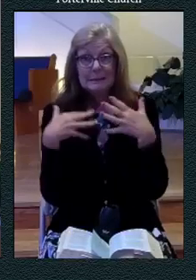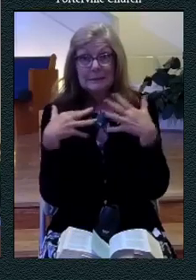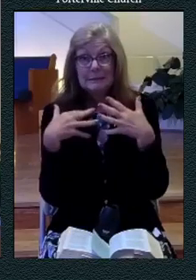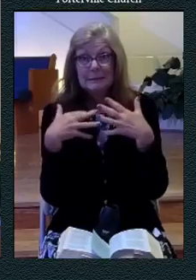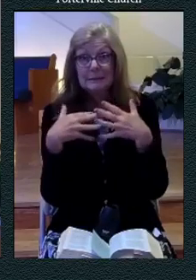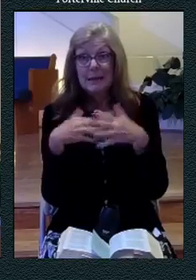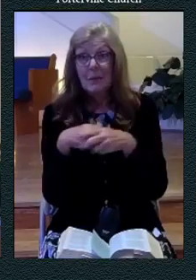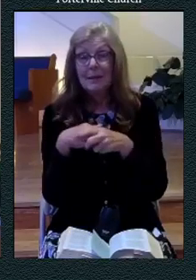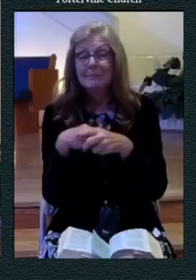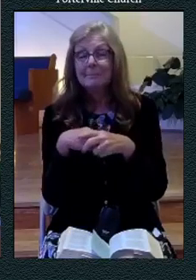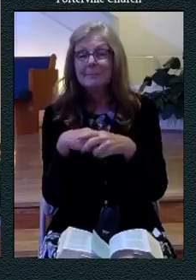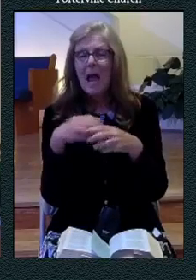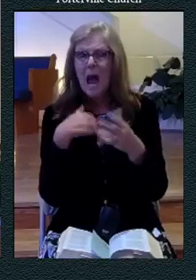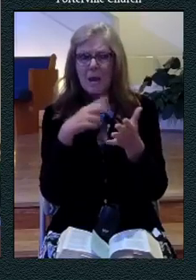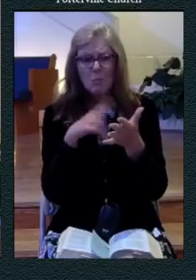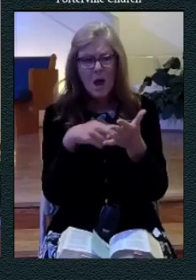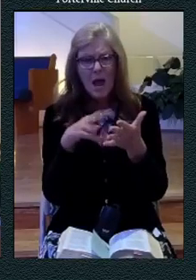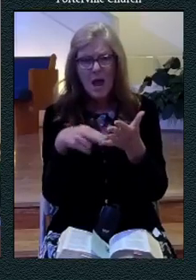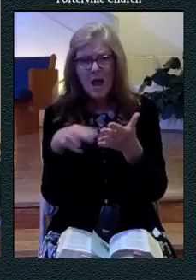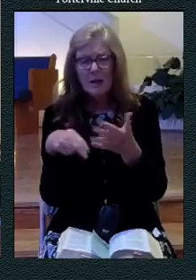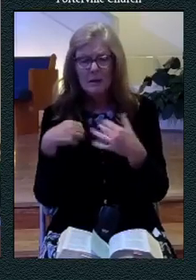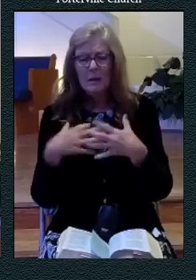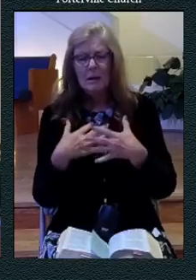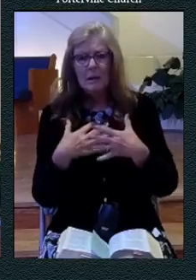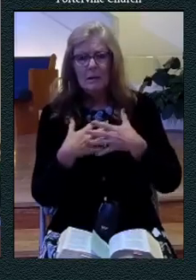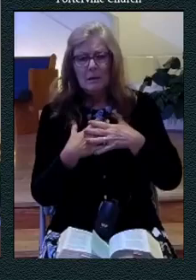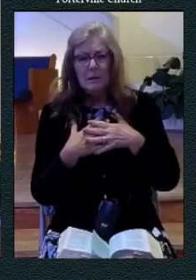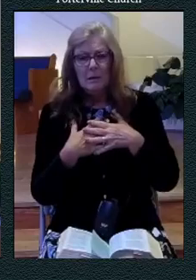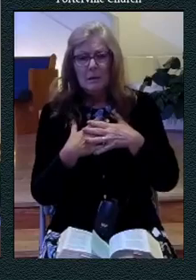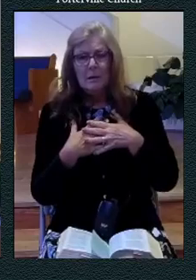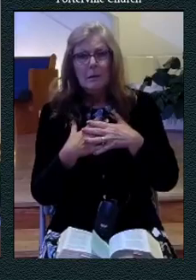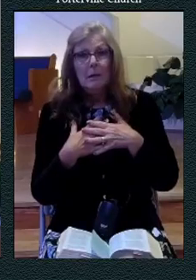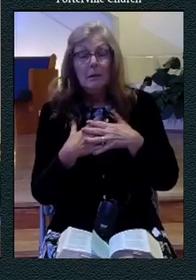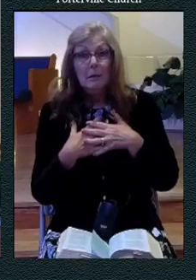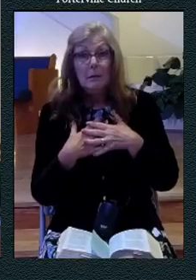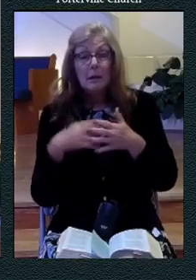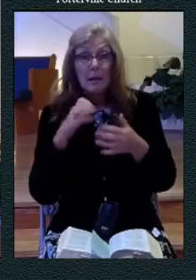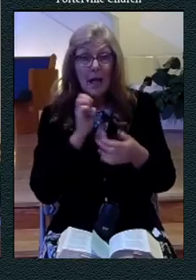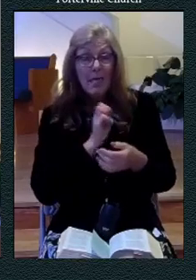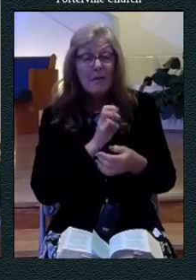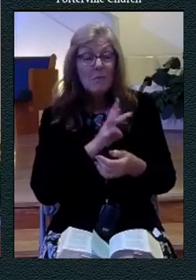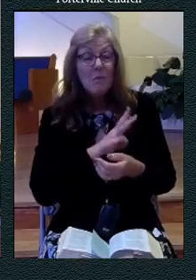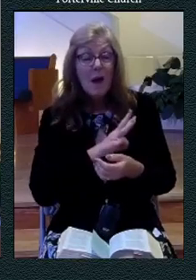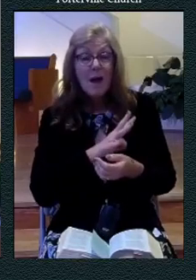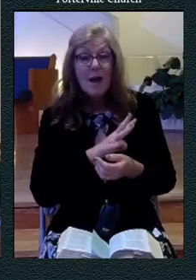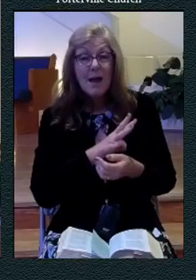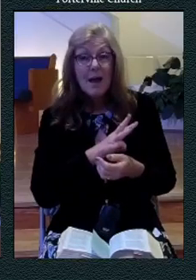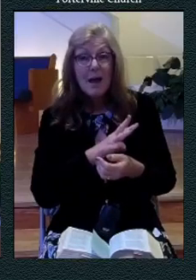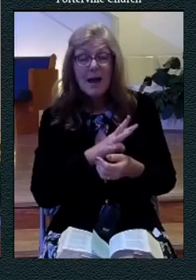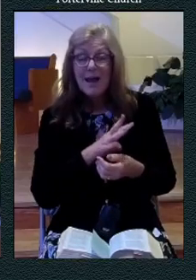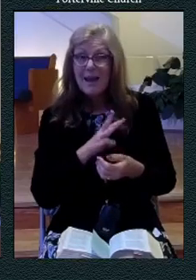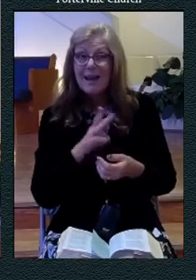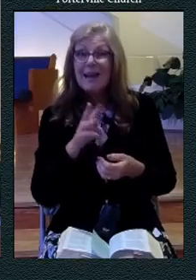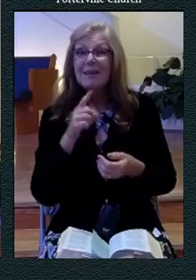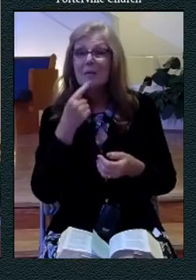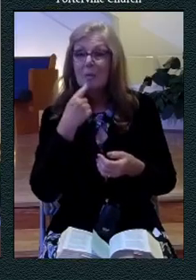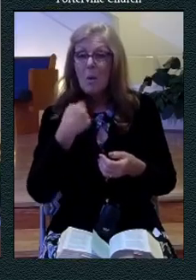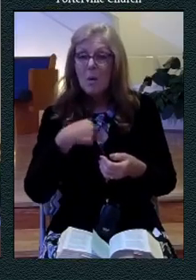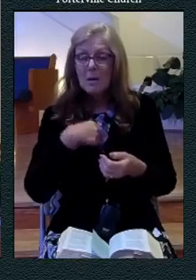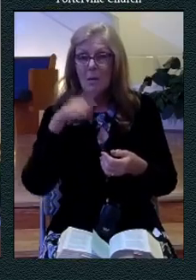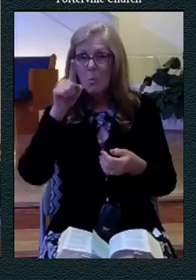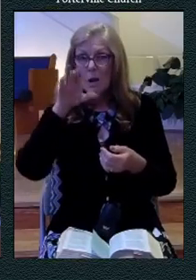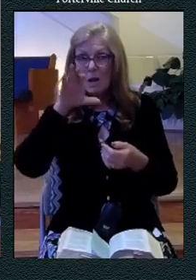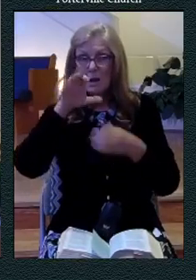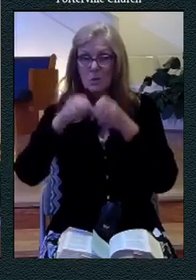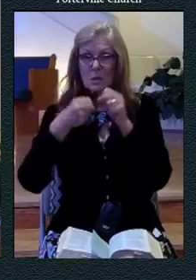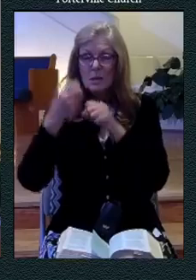And as I read these articles, I just realized Ellen White talked over 100 years ago about a tide of